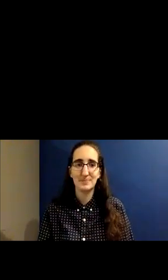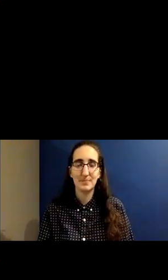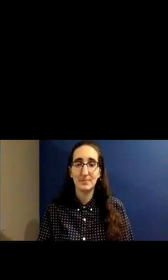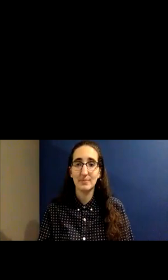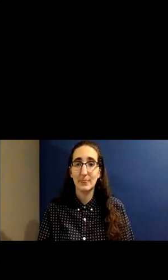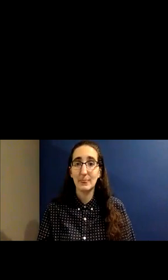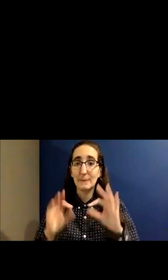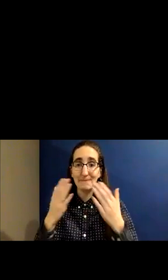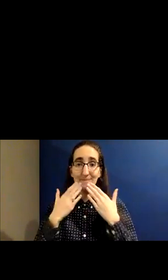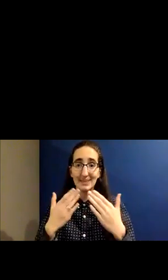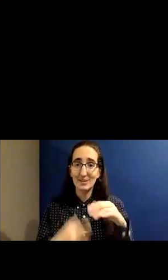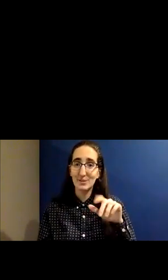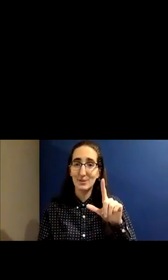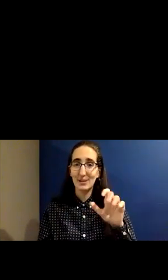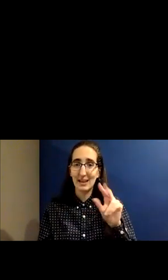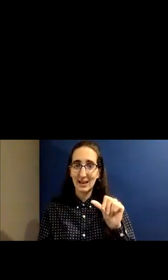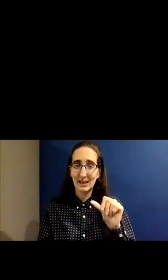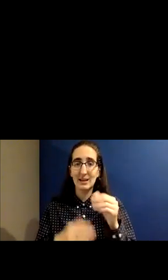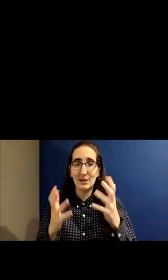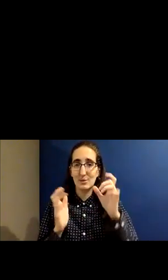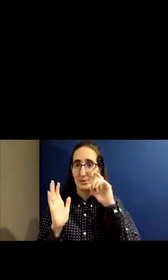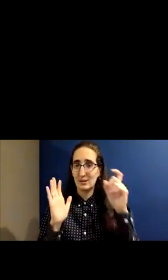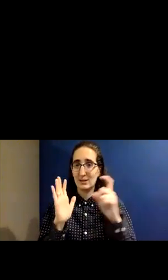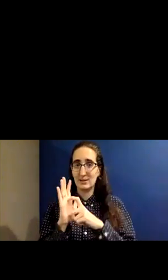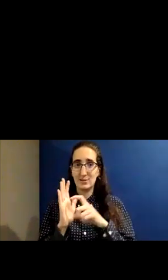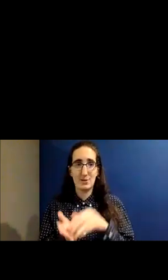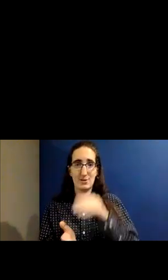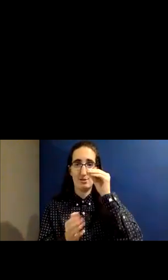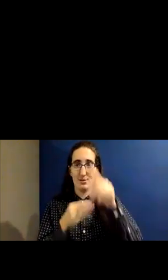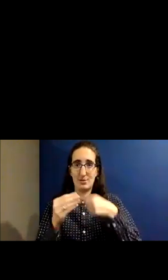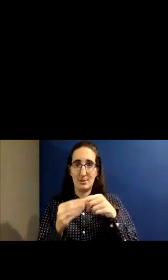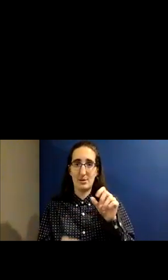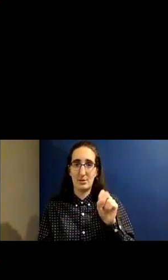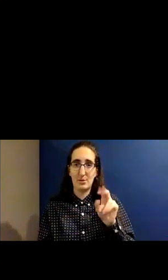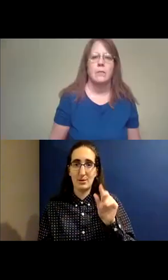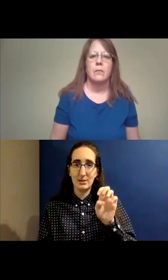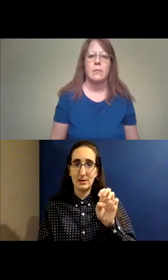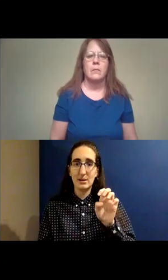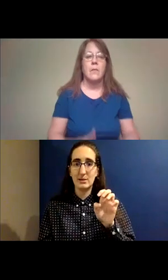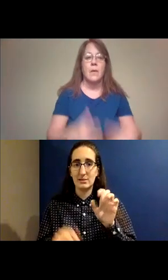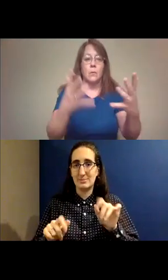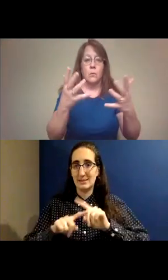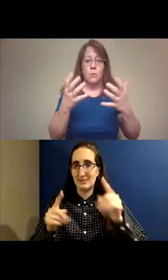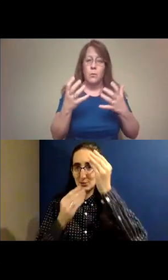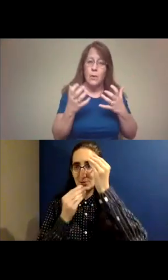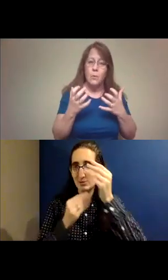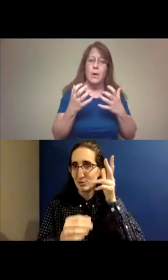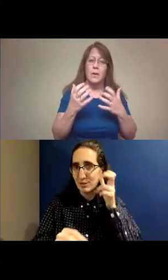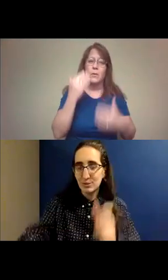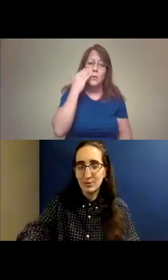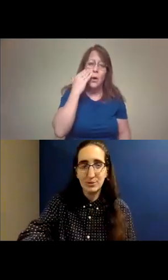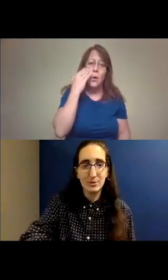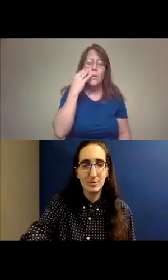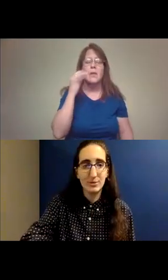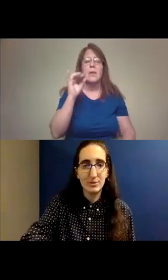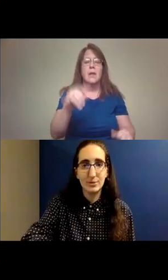Thank you, Lena. We want to acknowledge that learning about suicide can be difficult information to hear. And